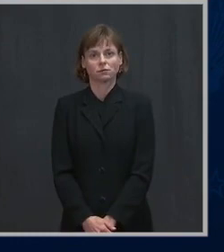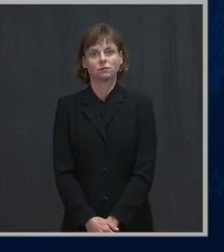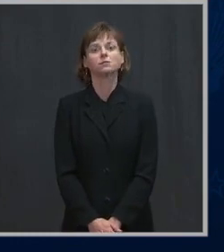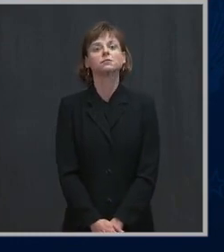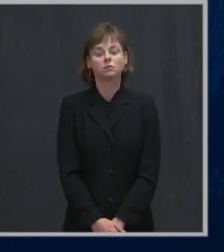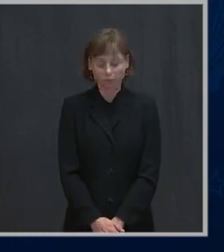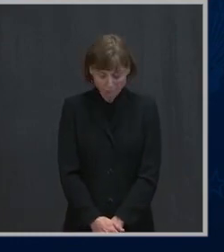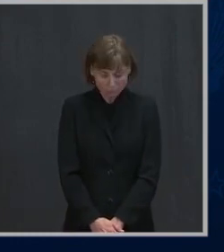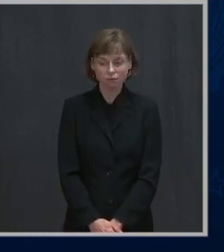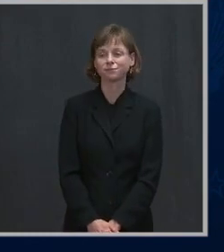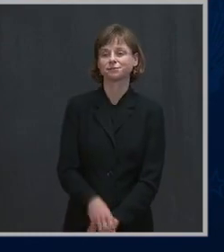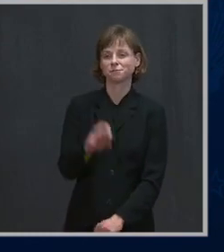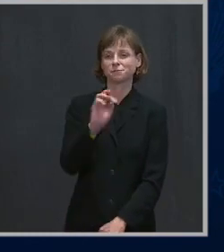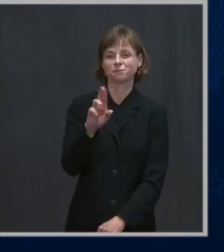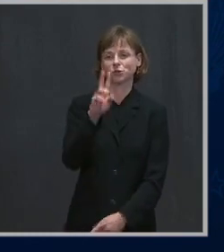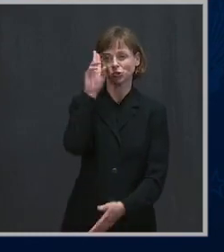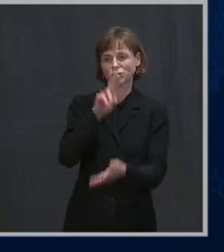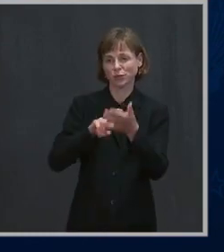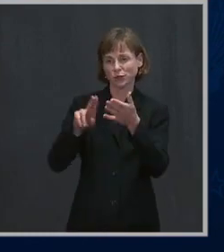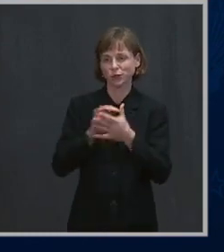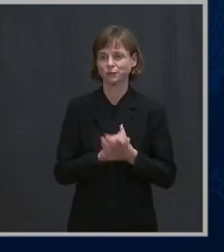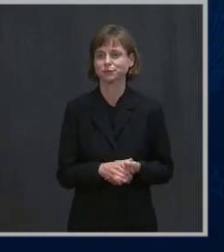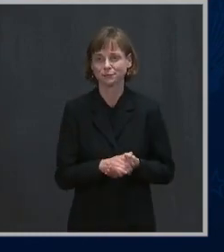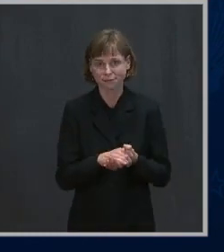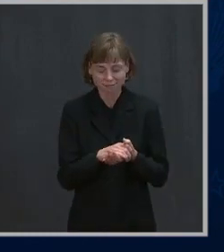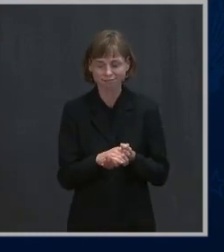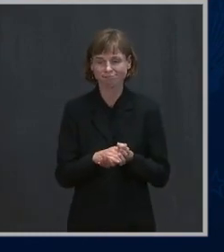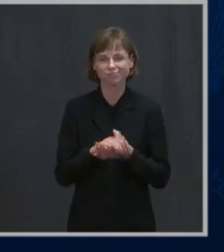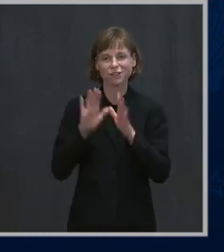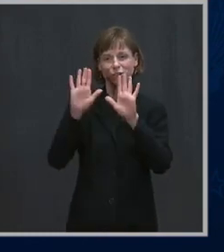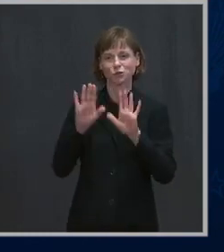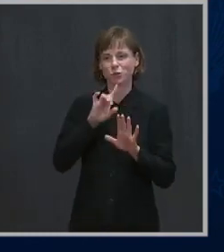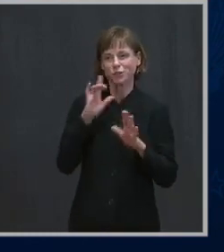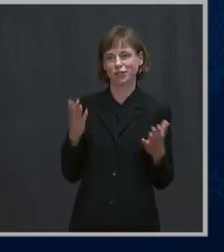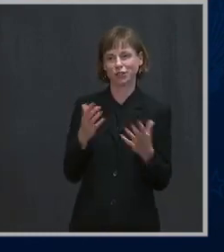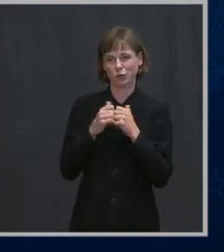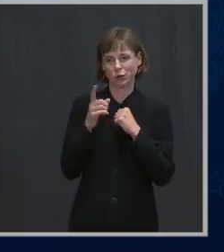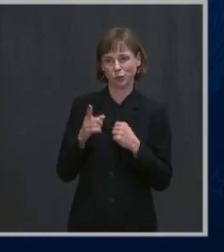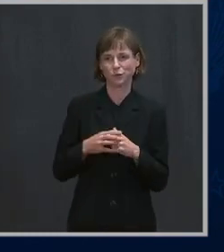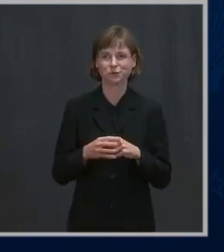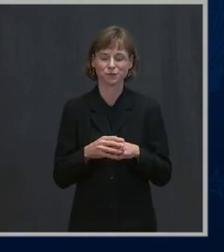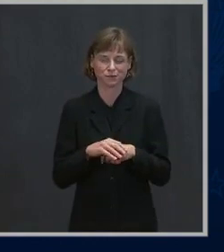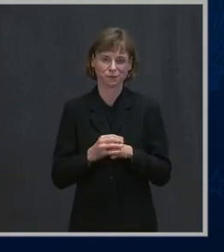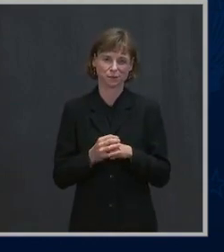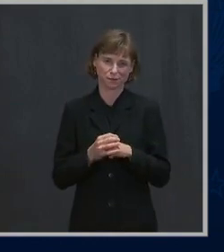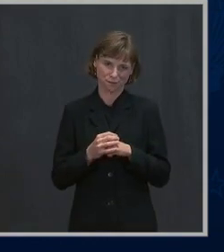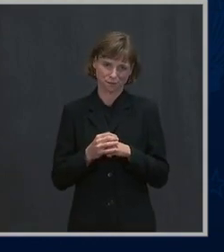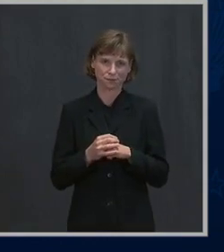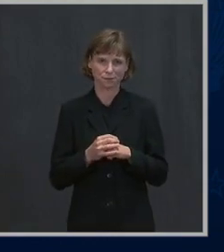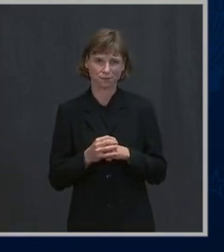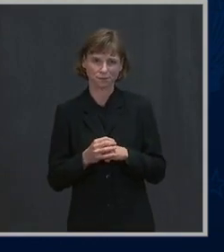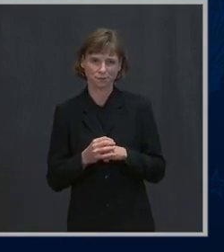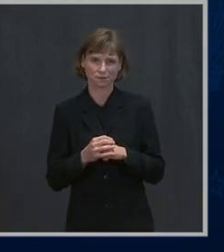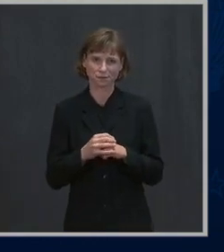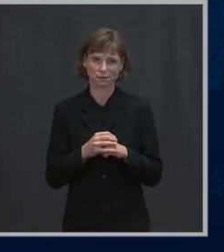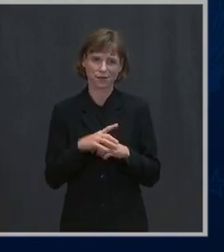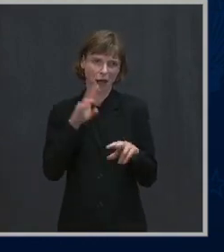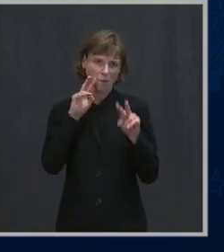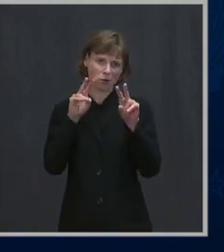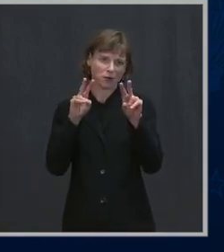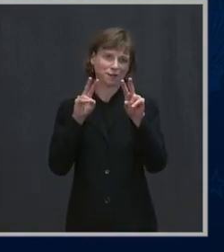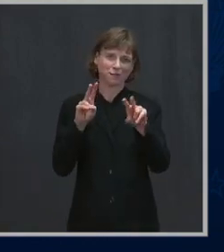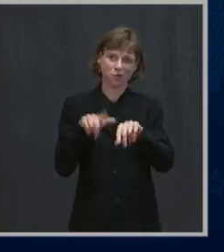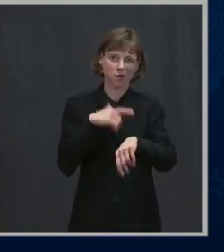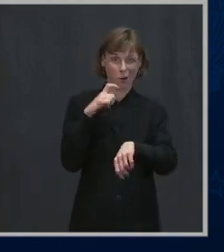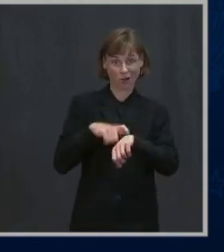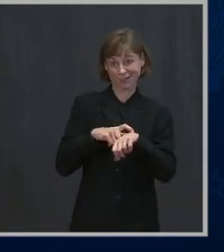mr secretary it's great to be here with you and i've been looking forward a long time to be able